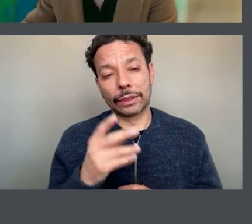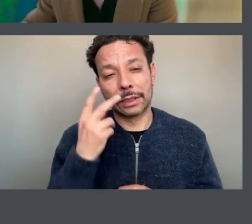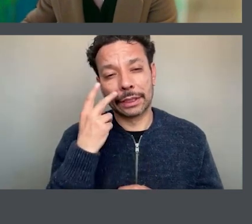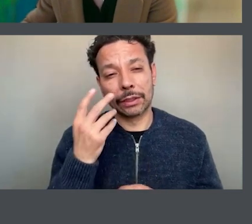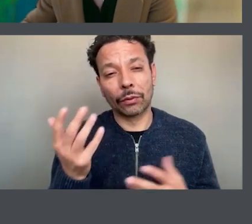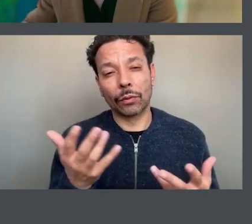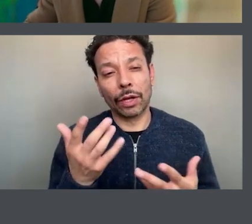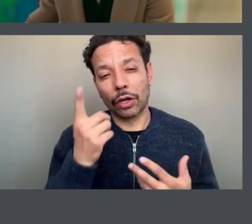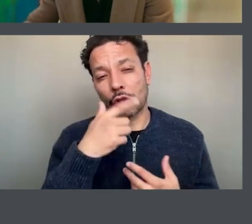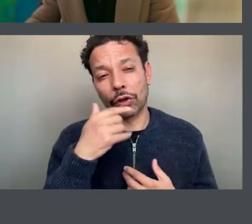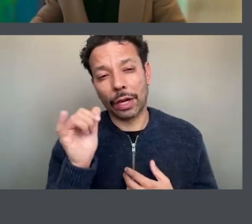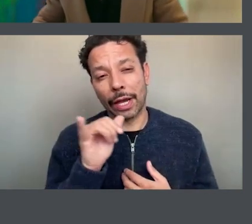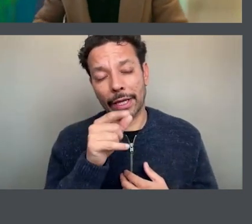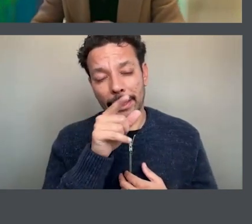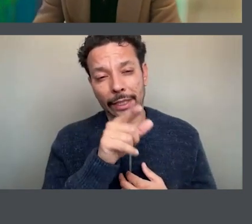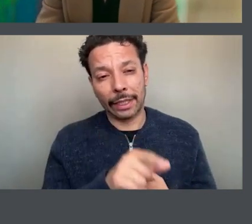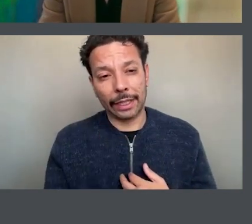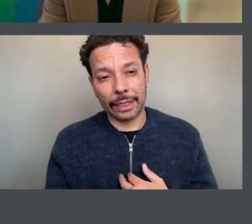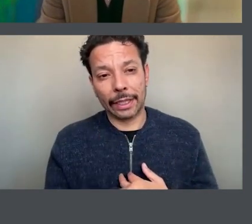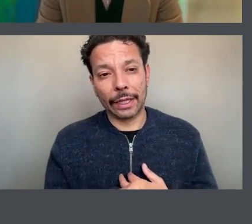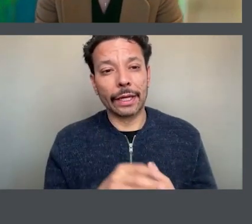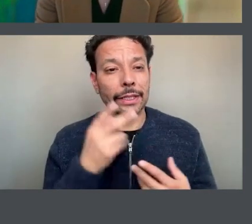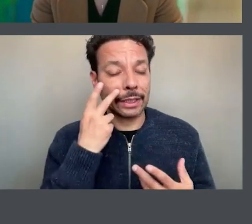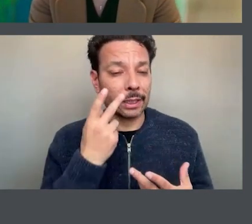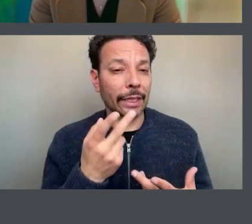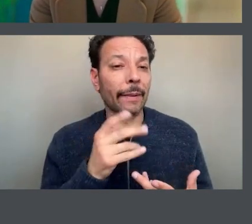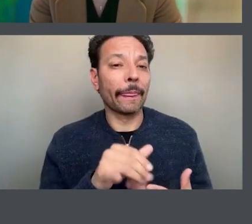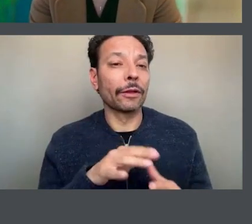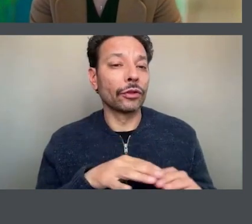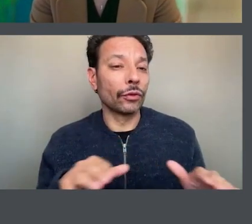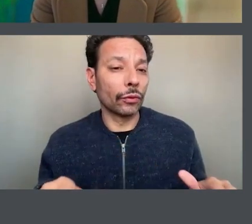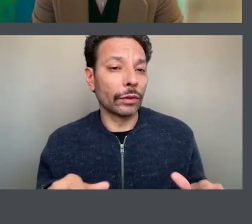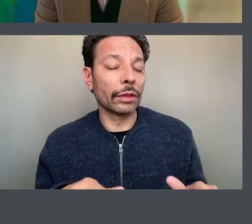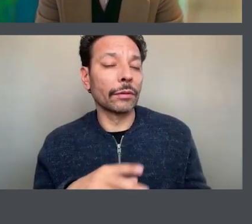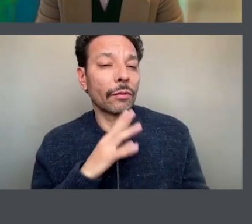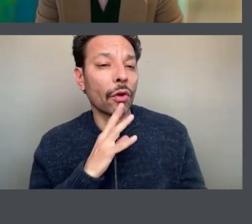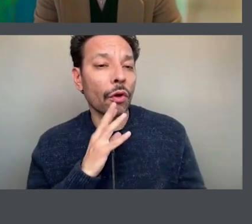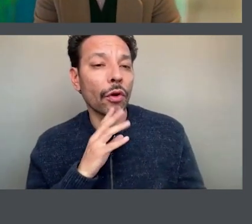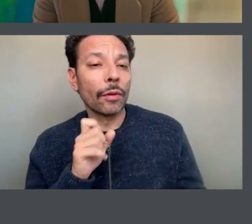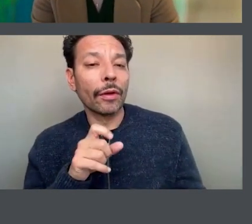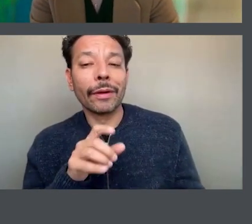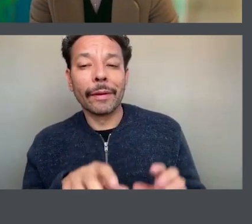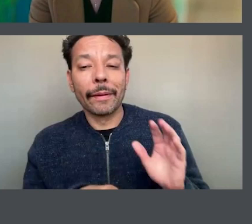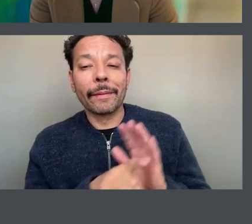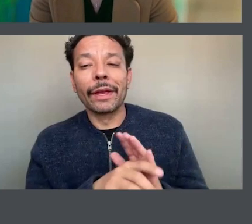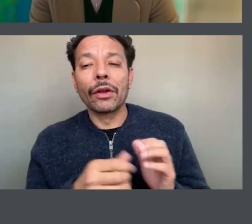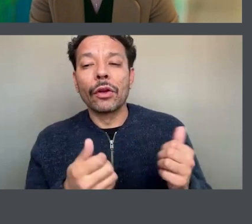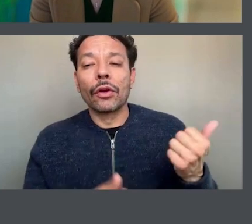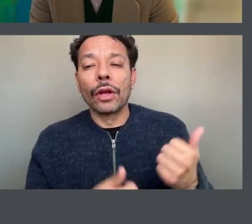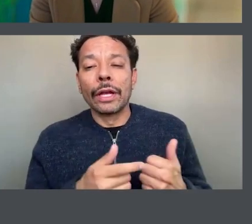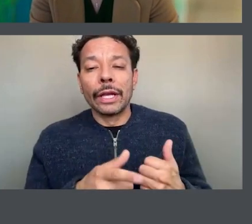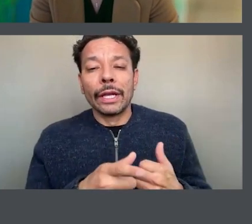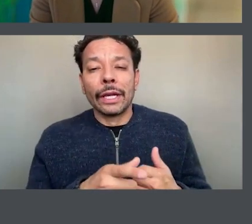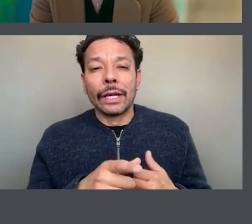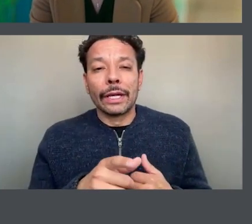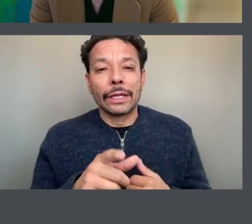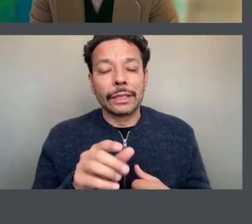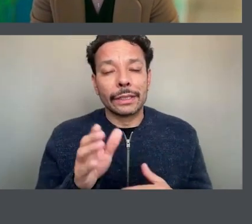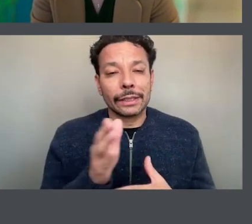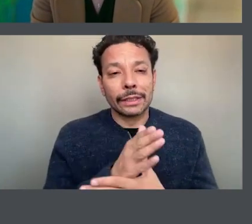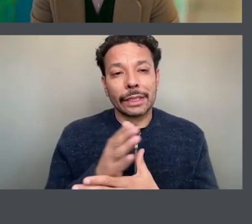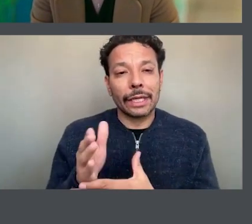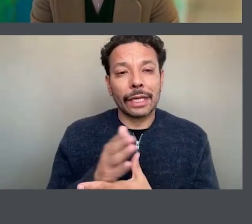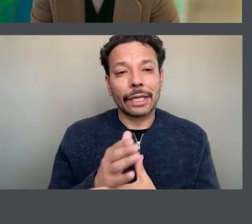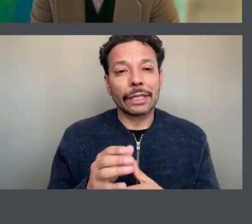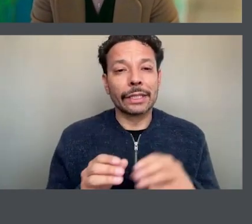You'll see what it looks like here. So children are supposed to pick on a Likert scale on a 5-point scale ranging